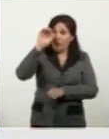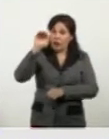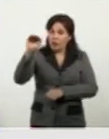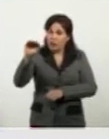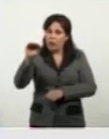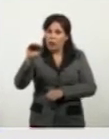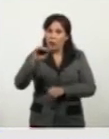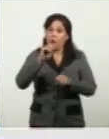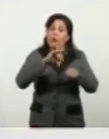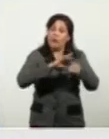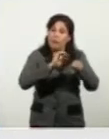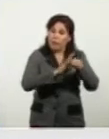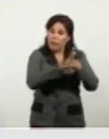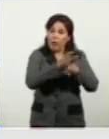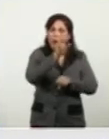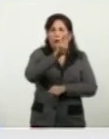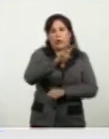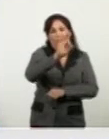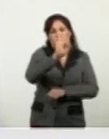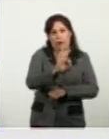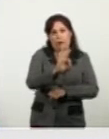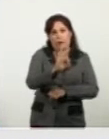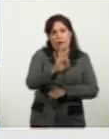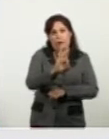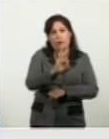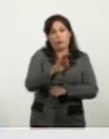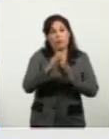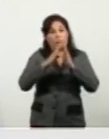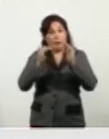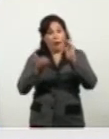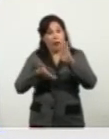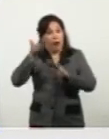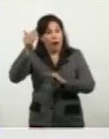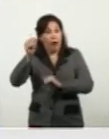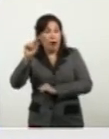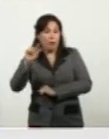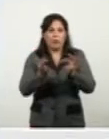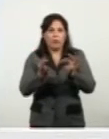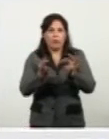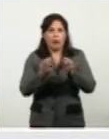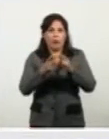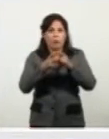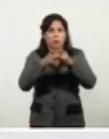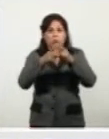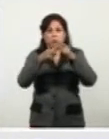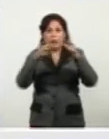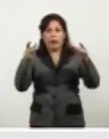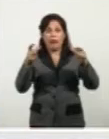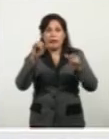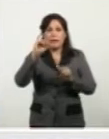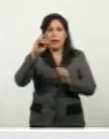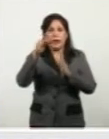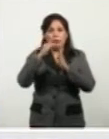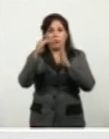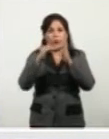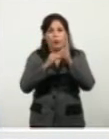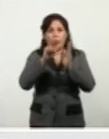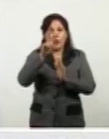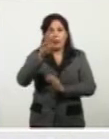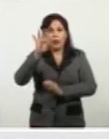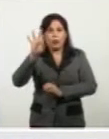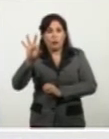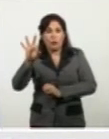his condition. This is the situation we have in our country. The situation in the world